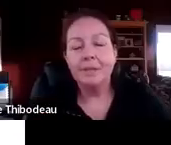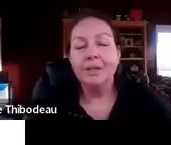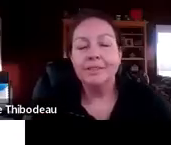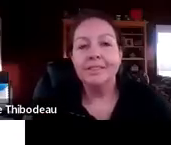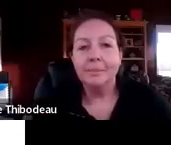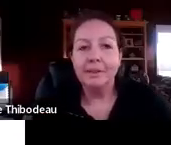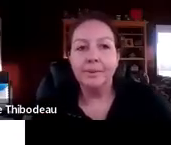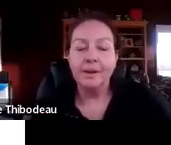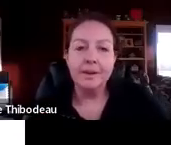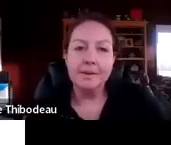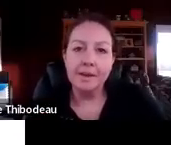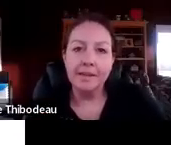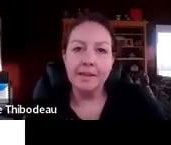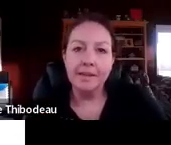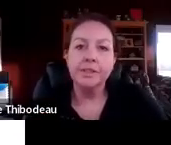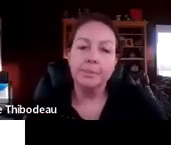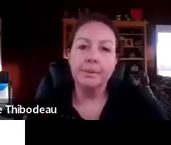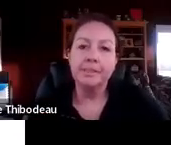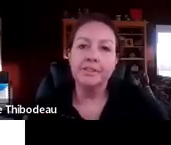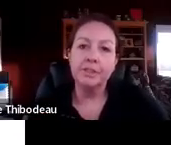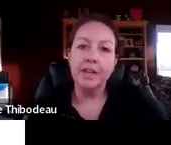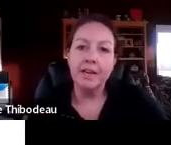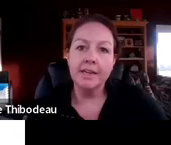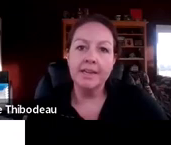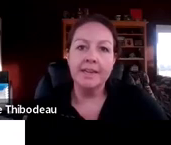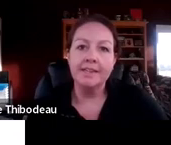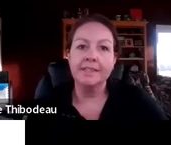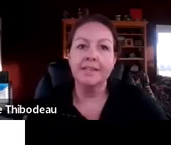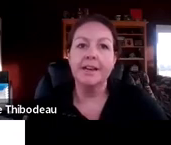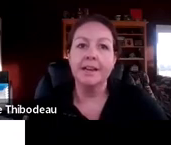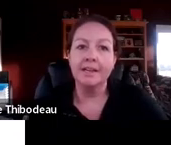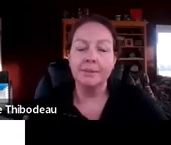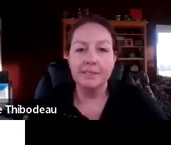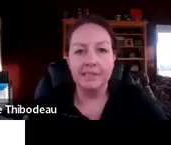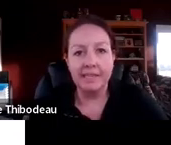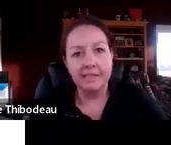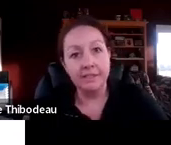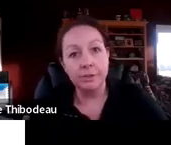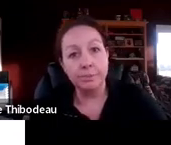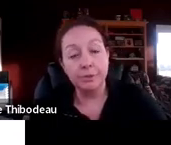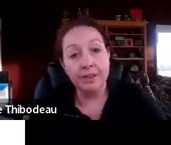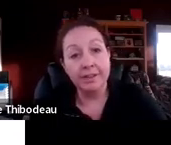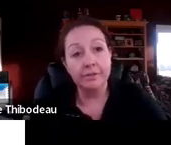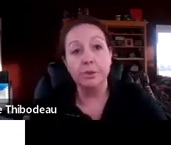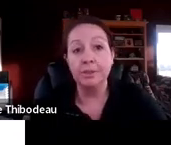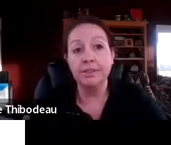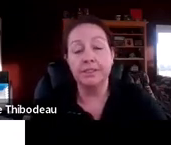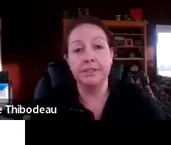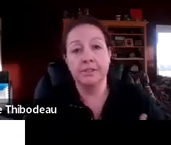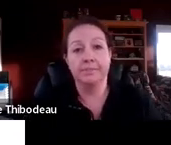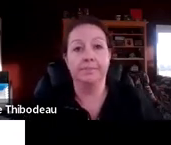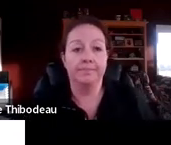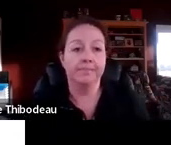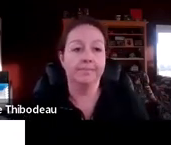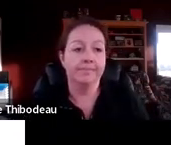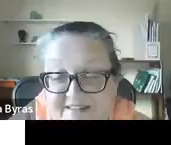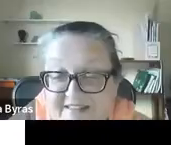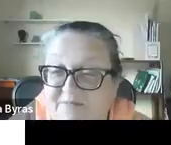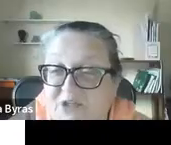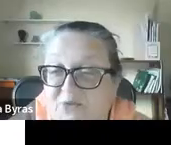Hi, I'm Carly Thibodeau. I joined the department in July, and I was a teacher before that for 21 years.